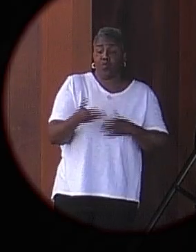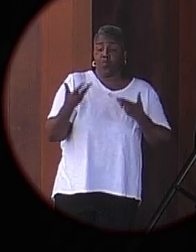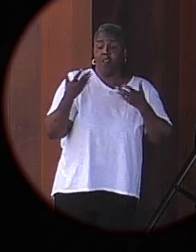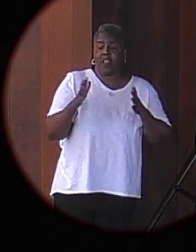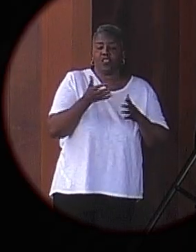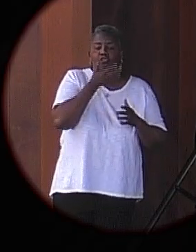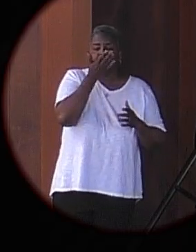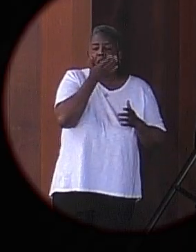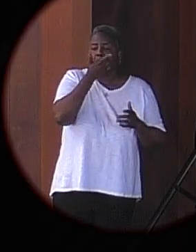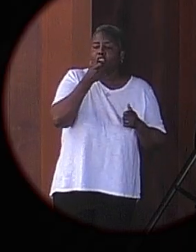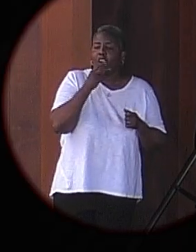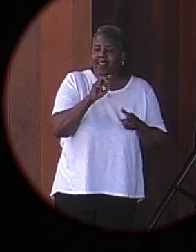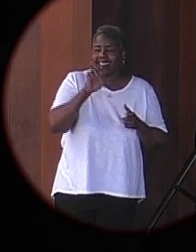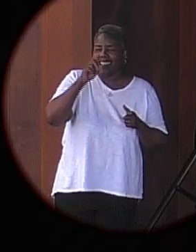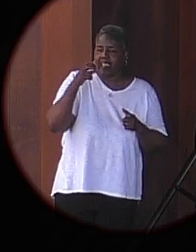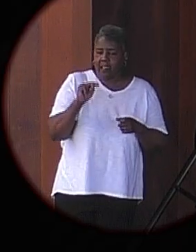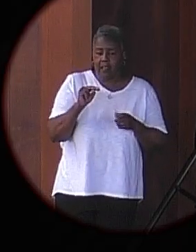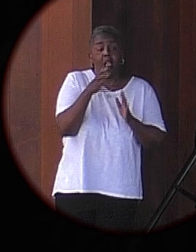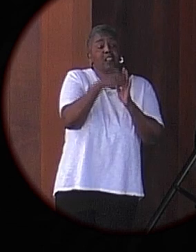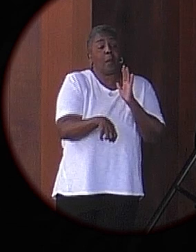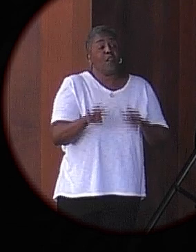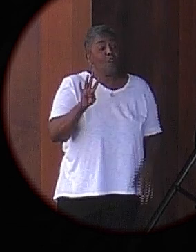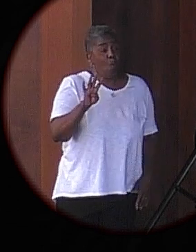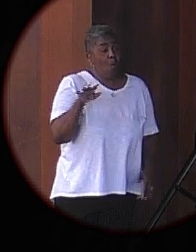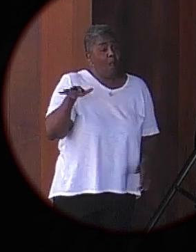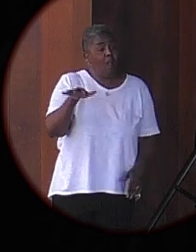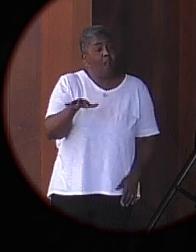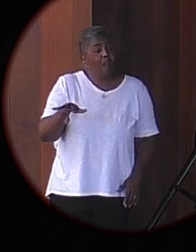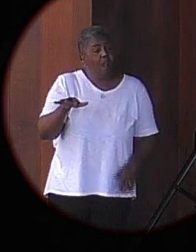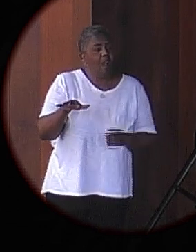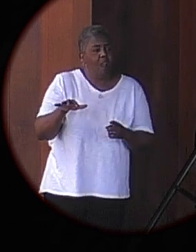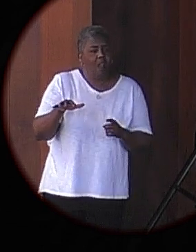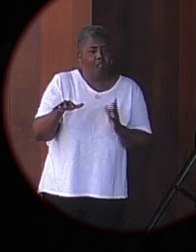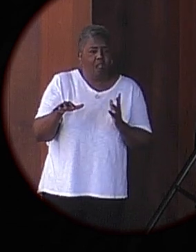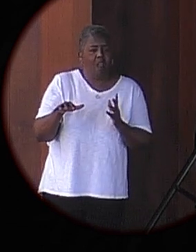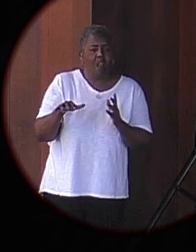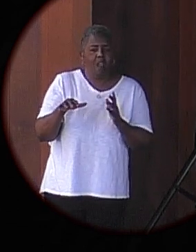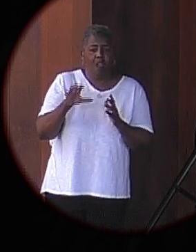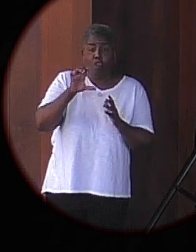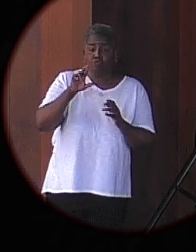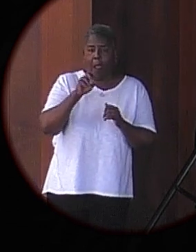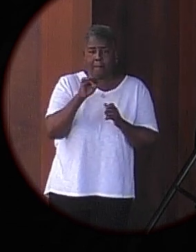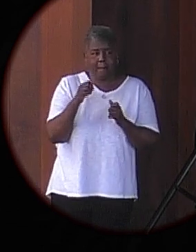Eden. And in chapter 4, a crime has been committed.